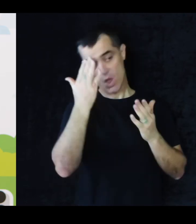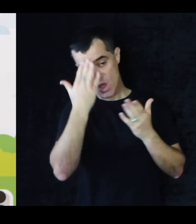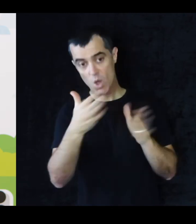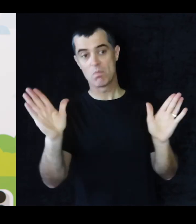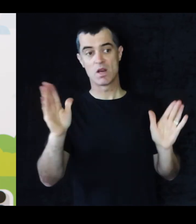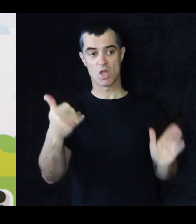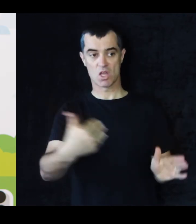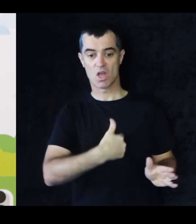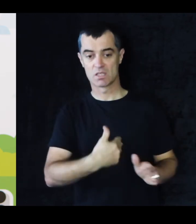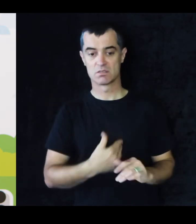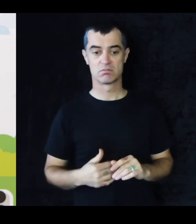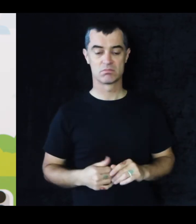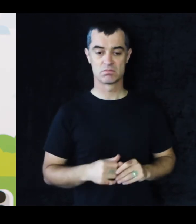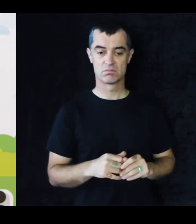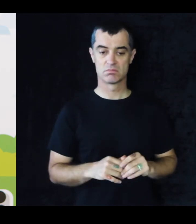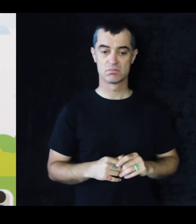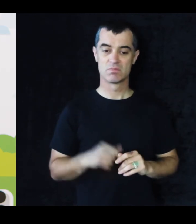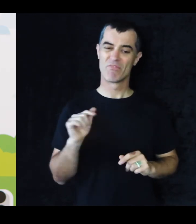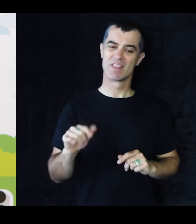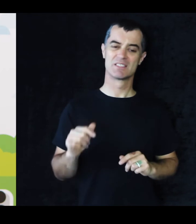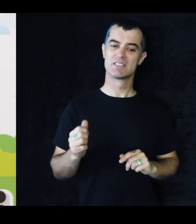and open and kind.